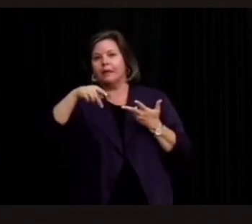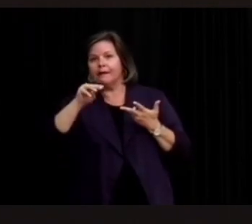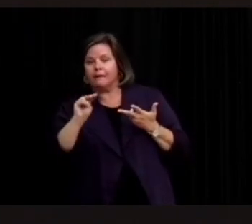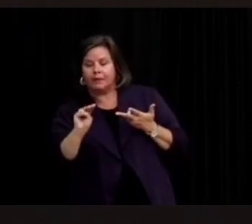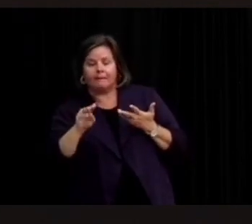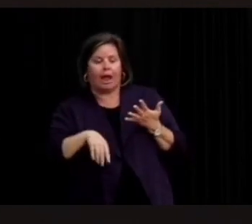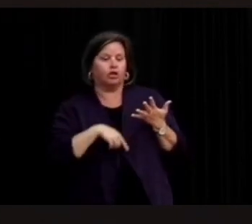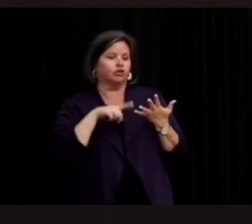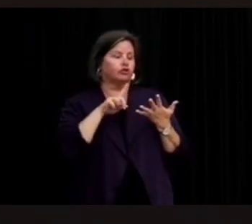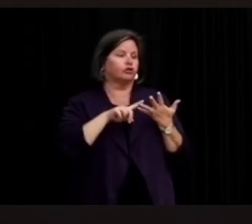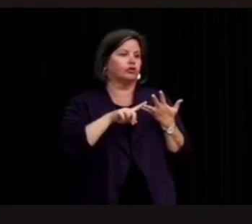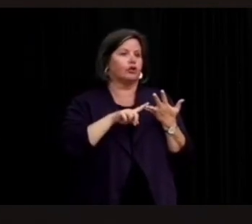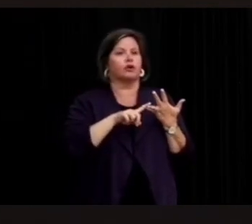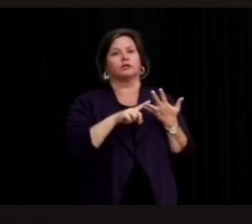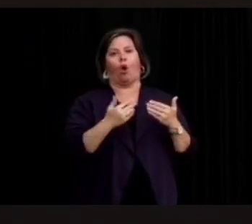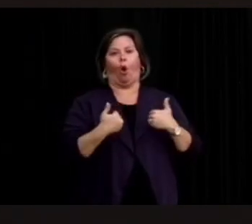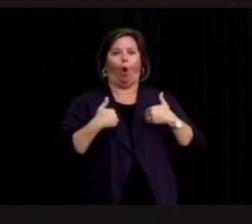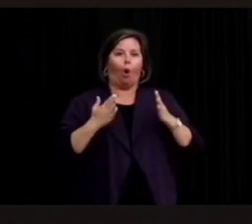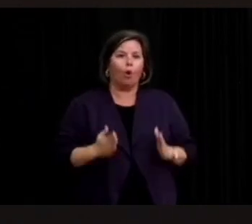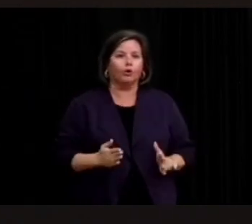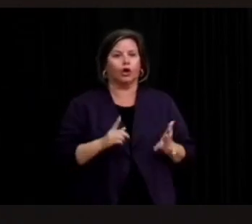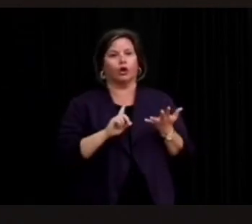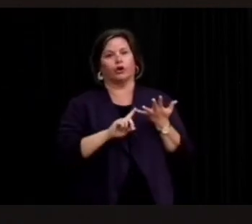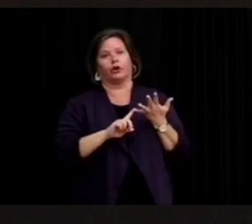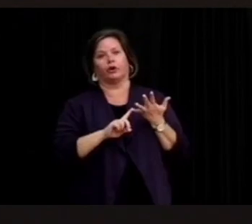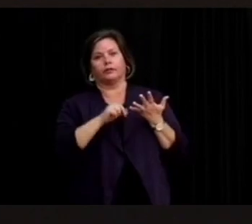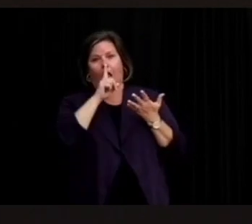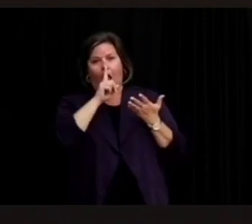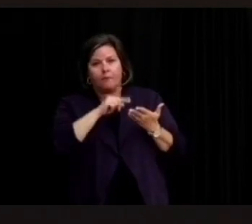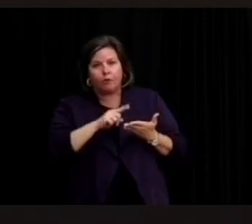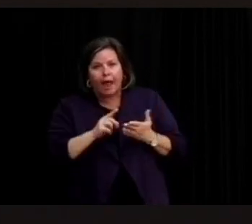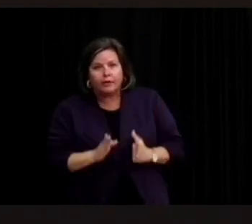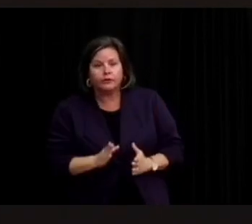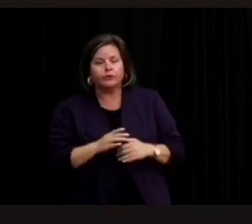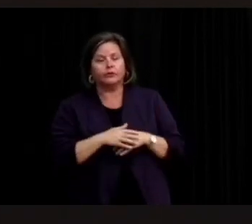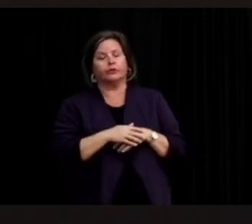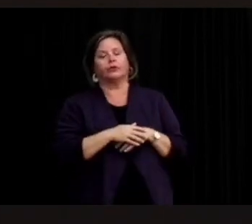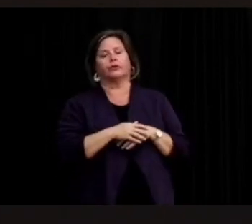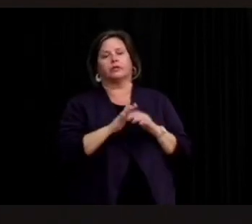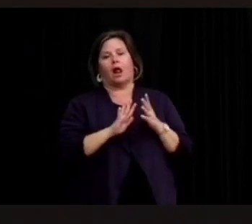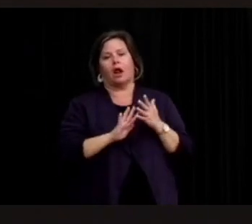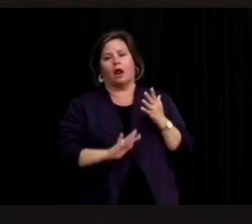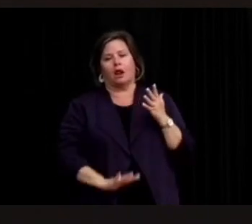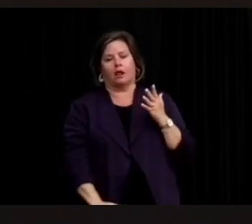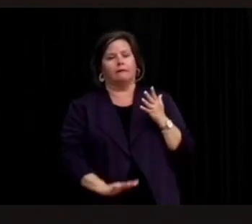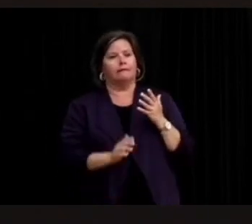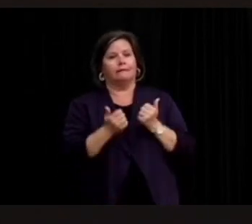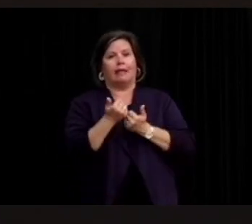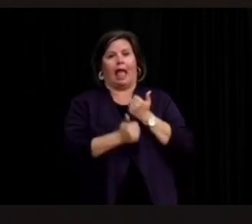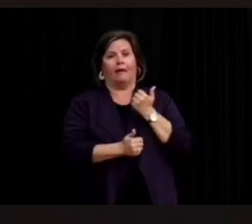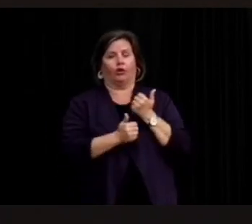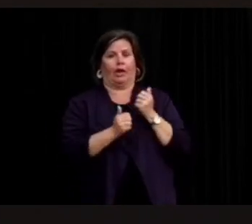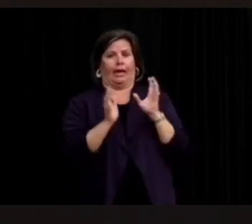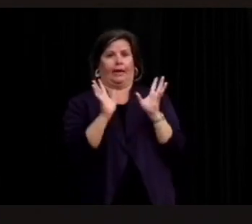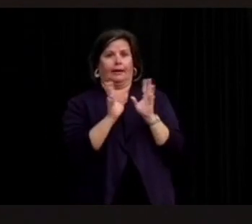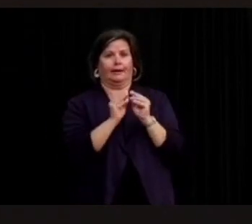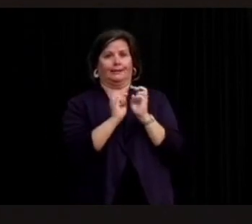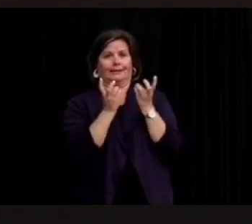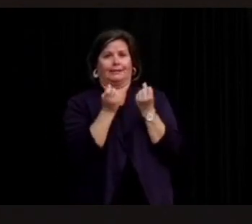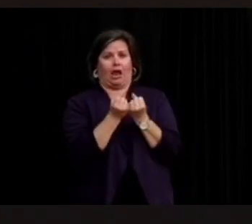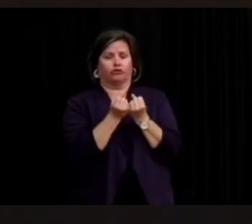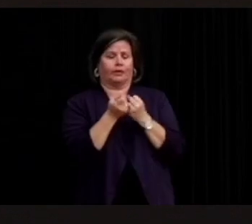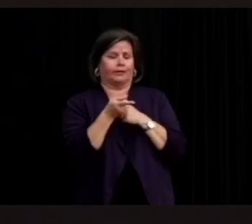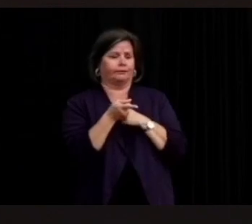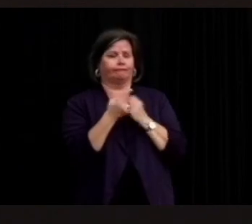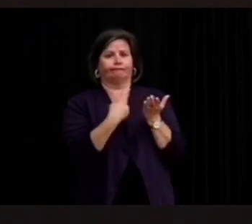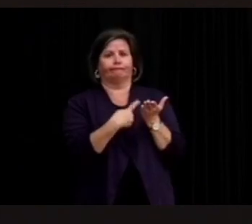property owners, appraisers. So we heard a lot about, I think pretty much every session mentioned something about